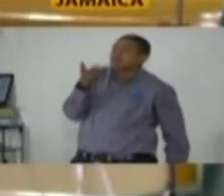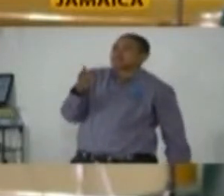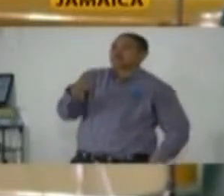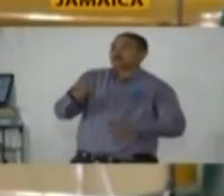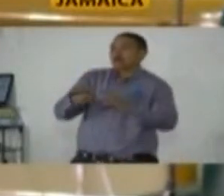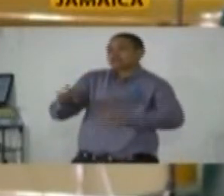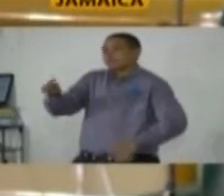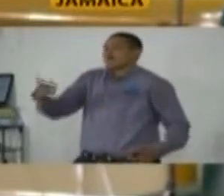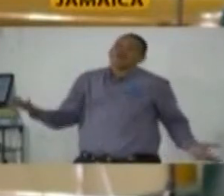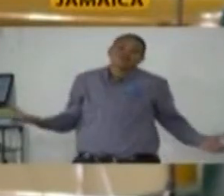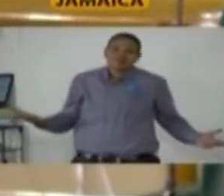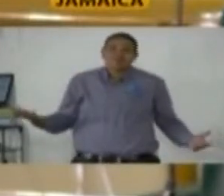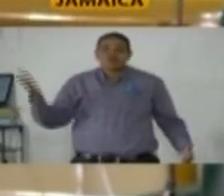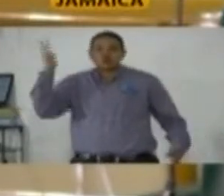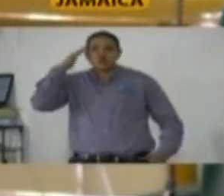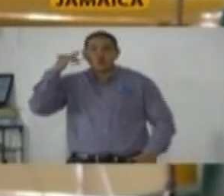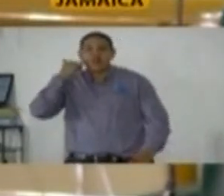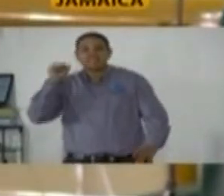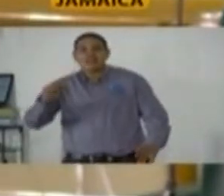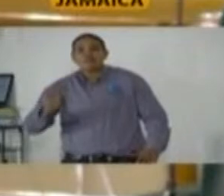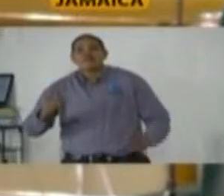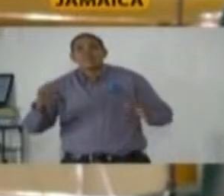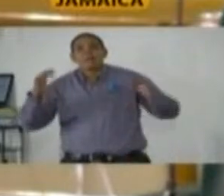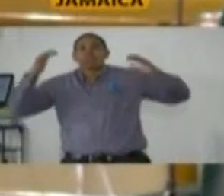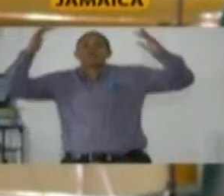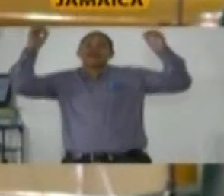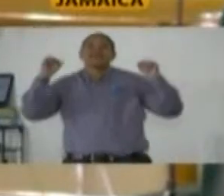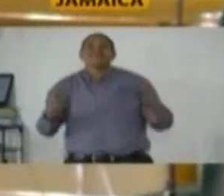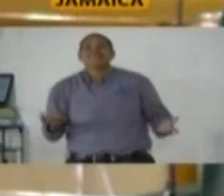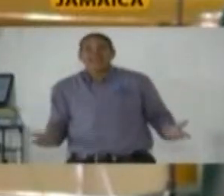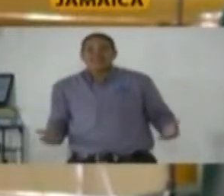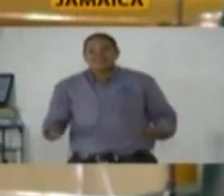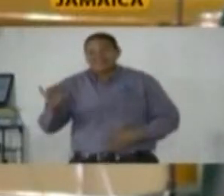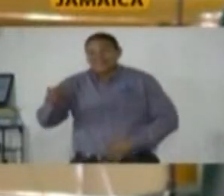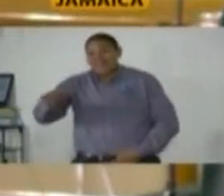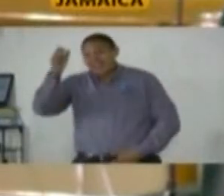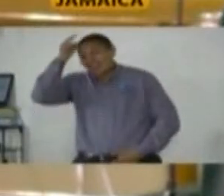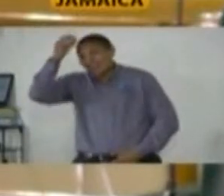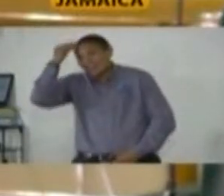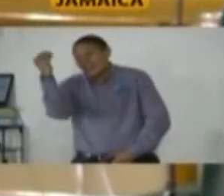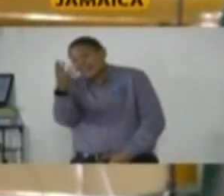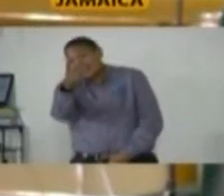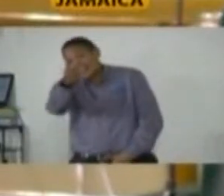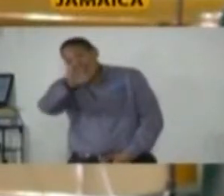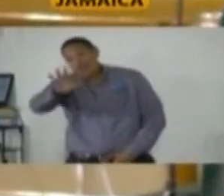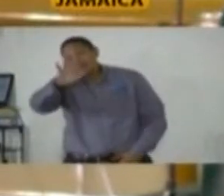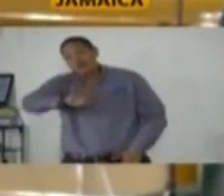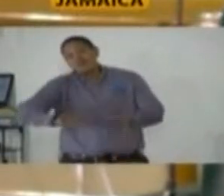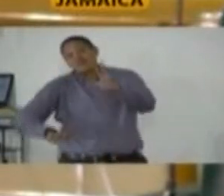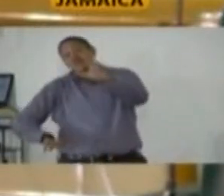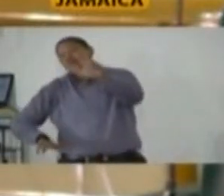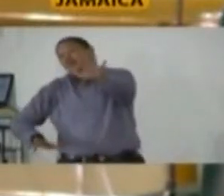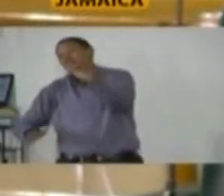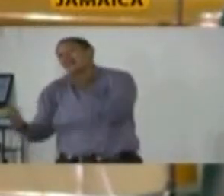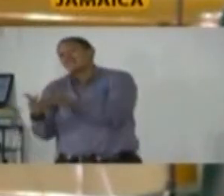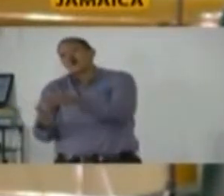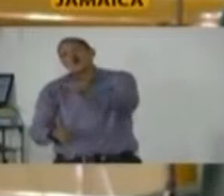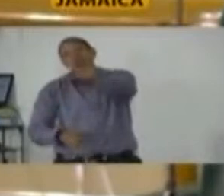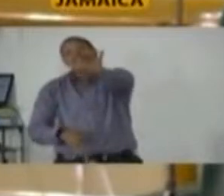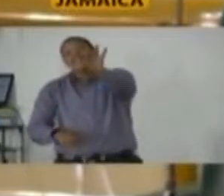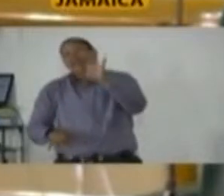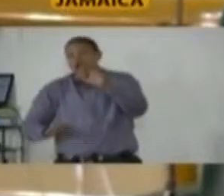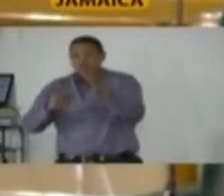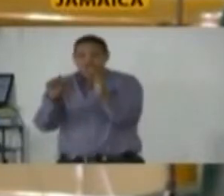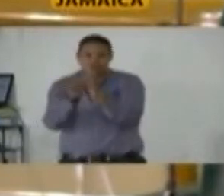or the world of work. In that regards, Madam Speaker, we're happy to note that approximately 35,900 grade